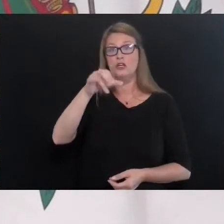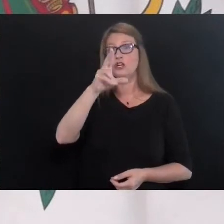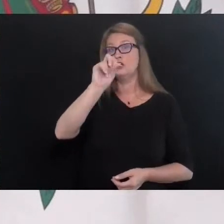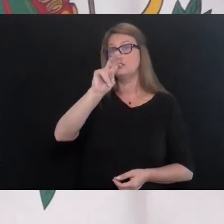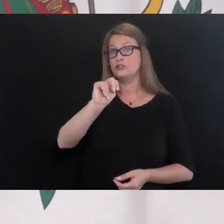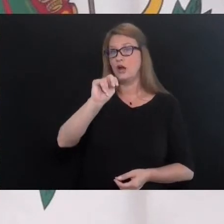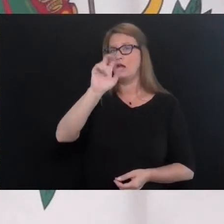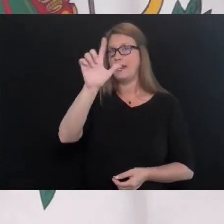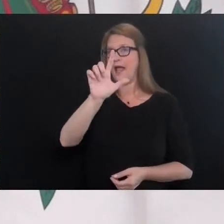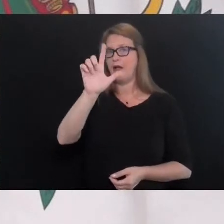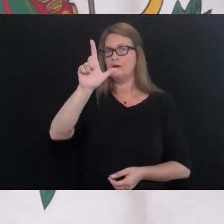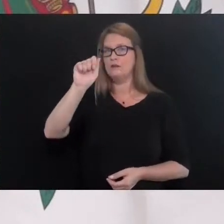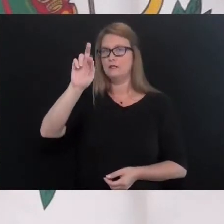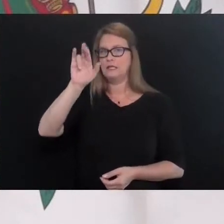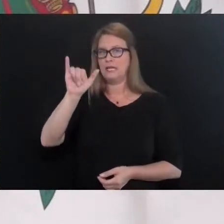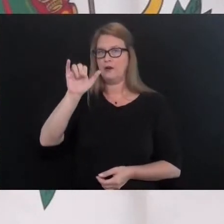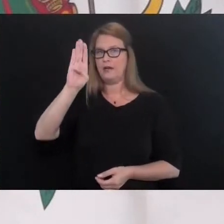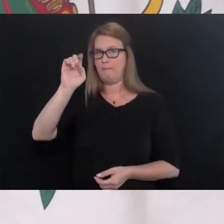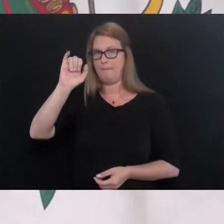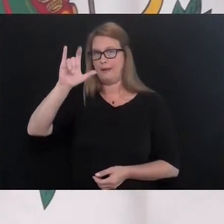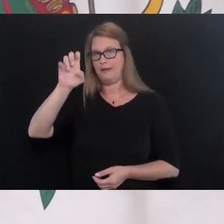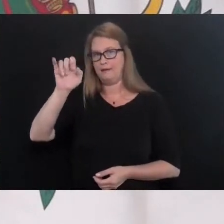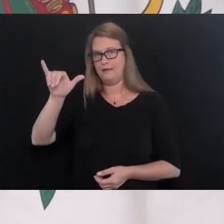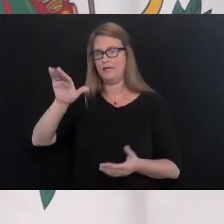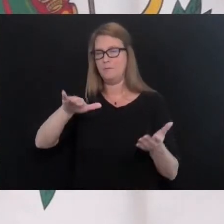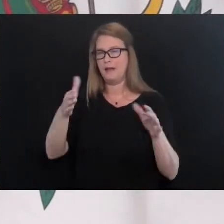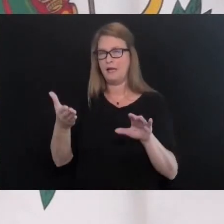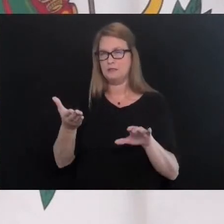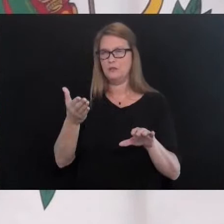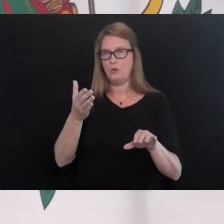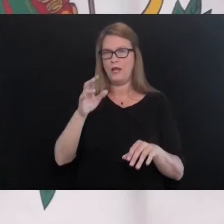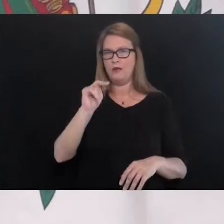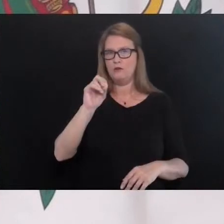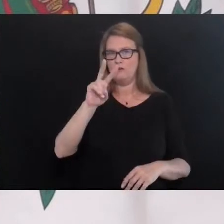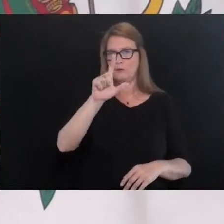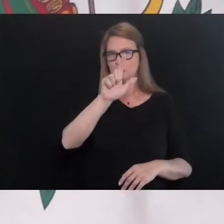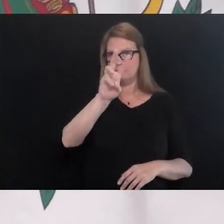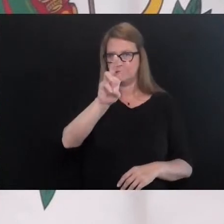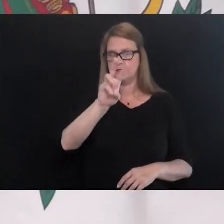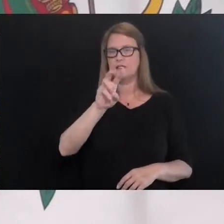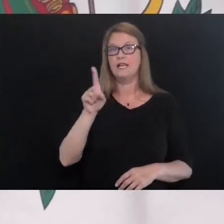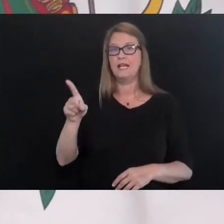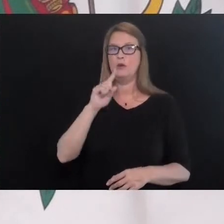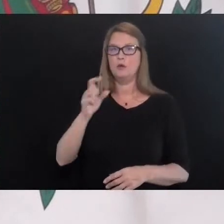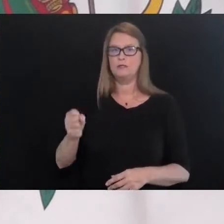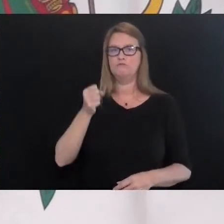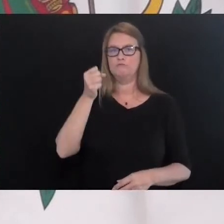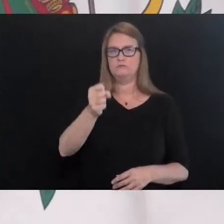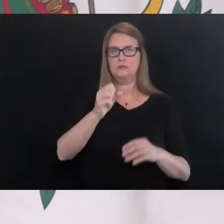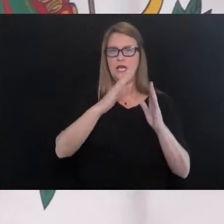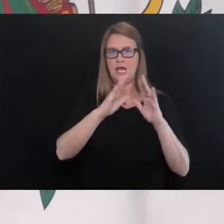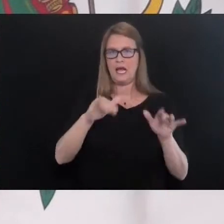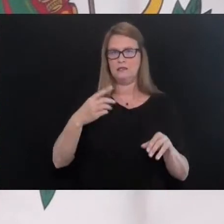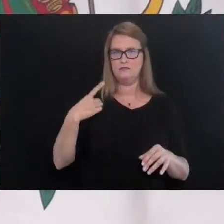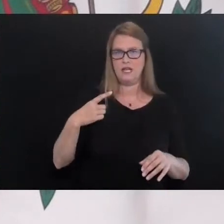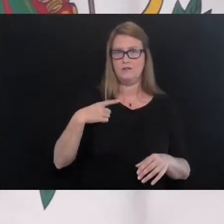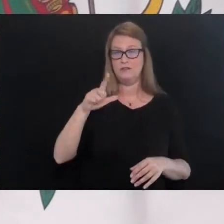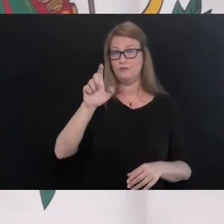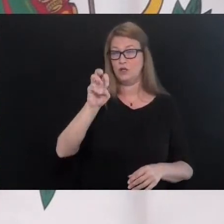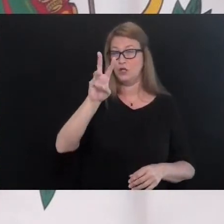passed away on November the 26th. Larry was elected to the West Virginia House of Delegates representing Lewis County